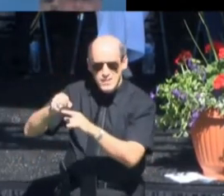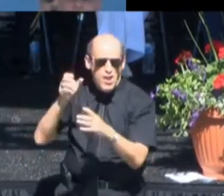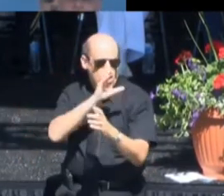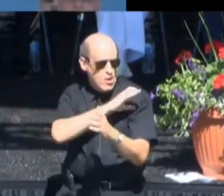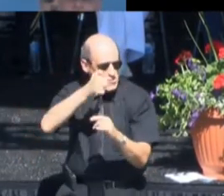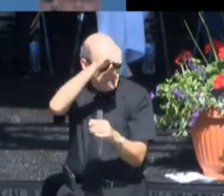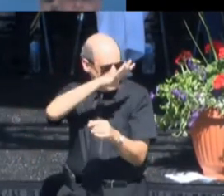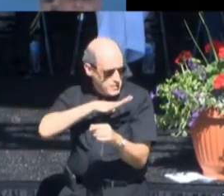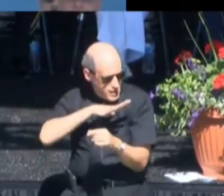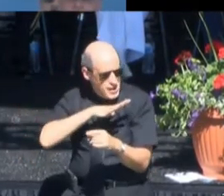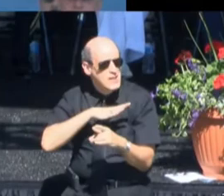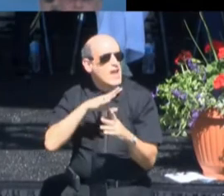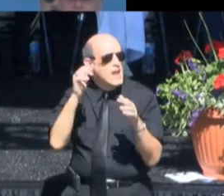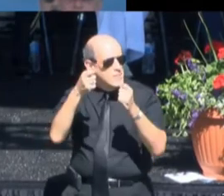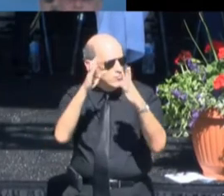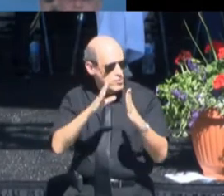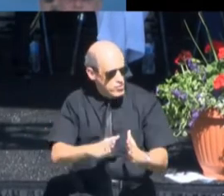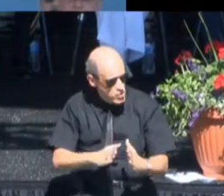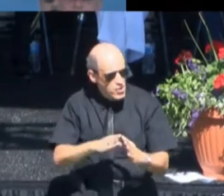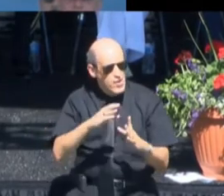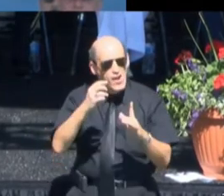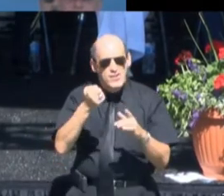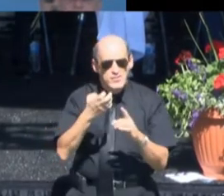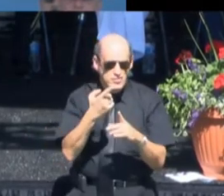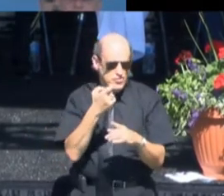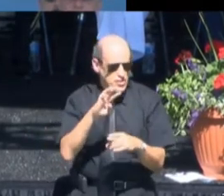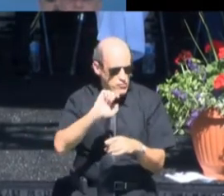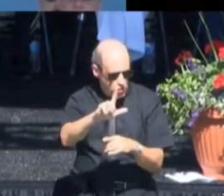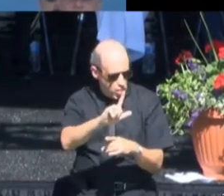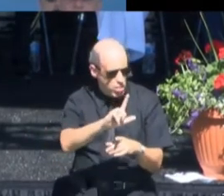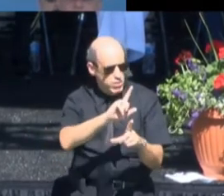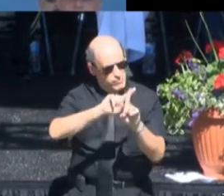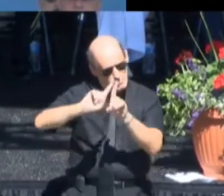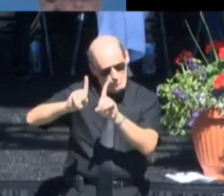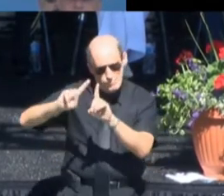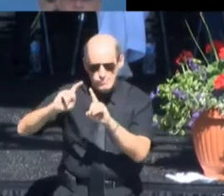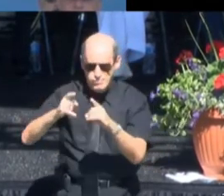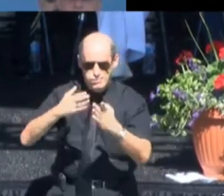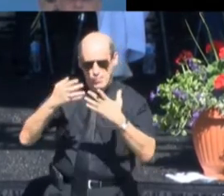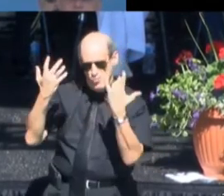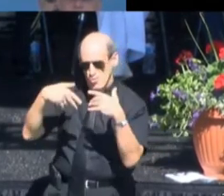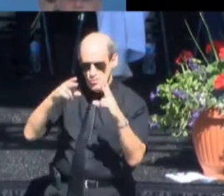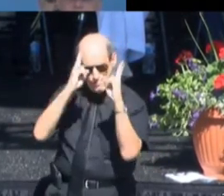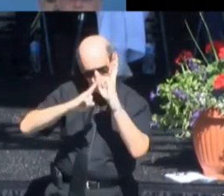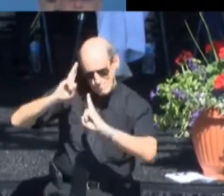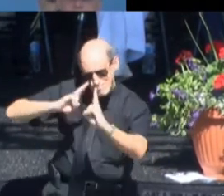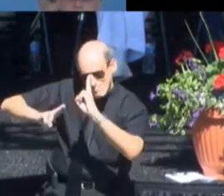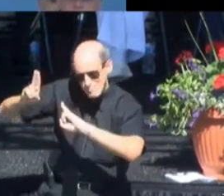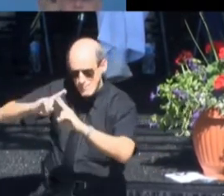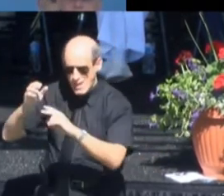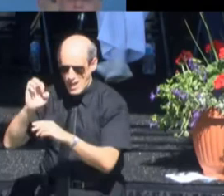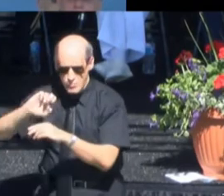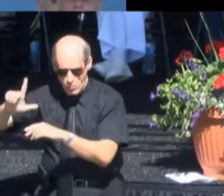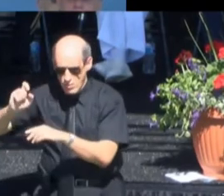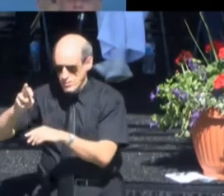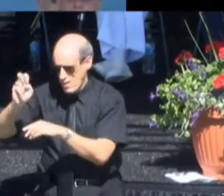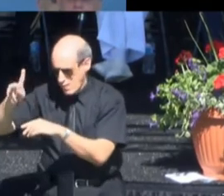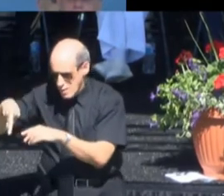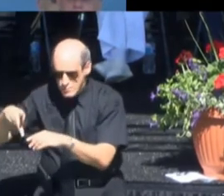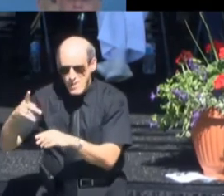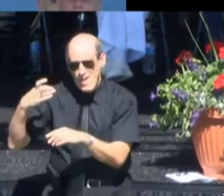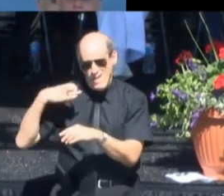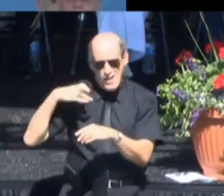Administrator Busby, General Koch, General Chern, General Scheich, Admiral Dunlap, Captain